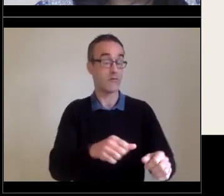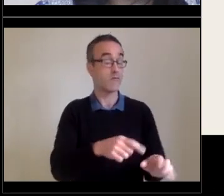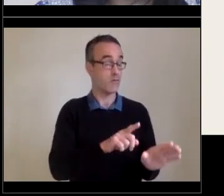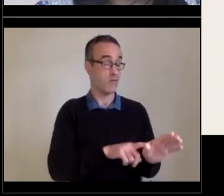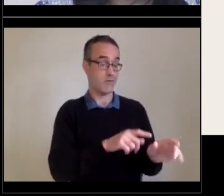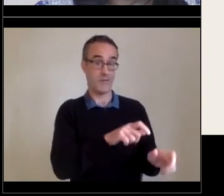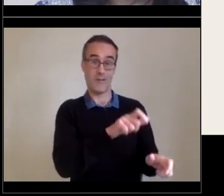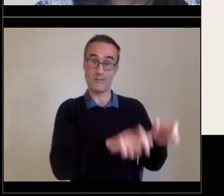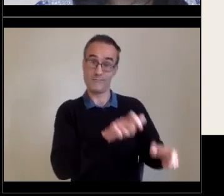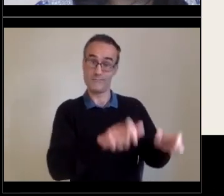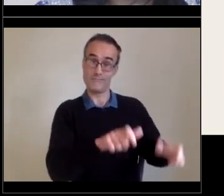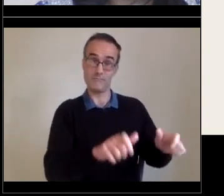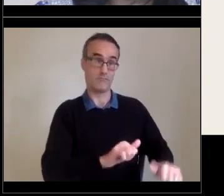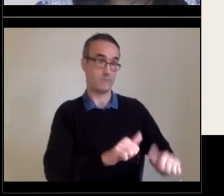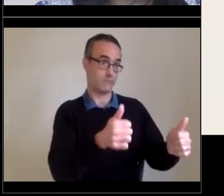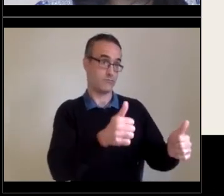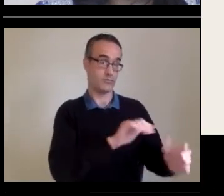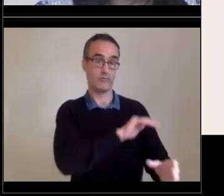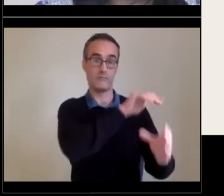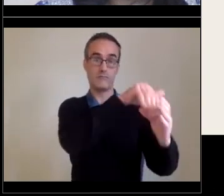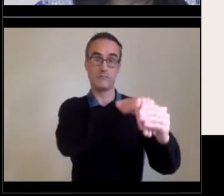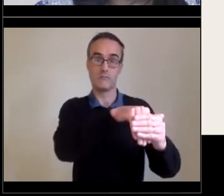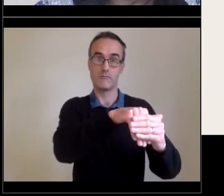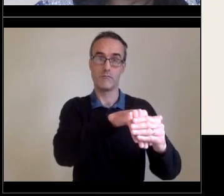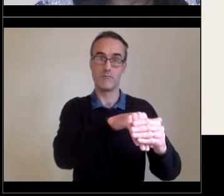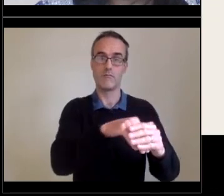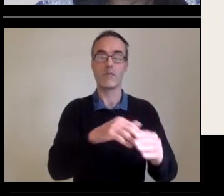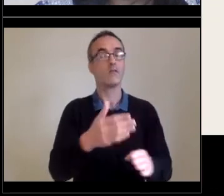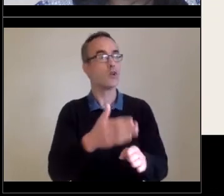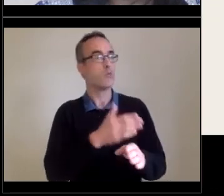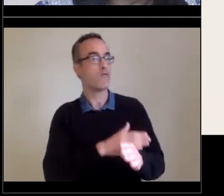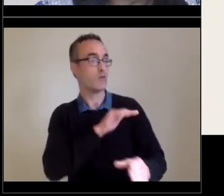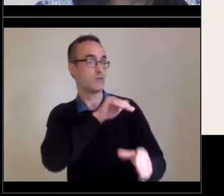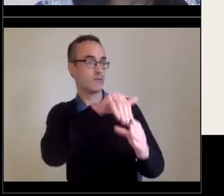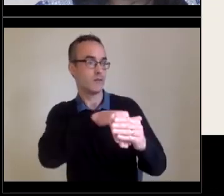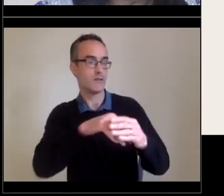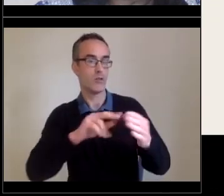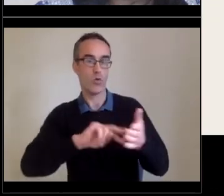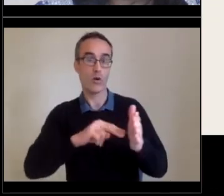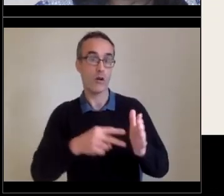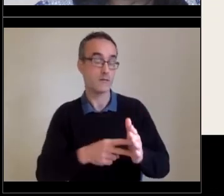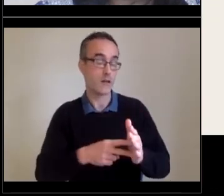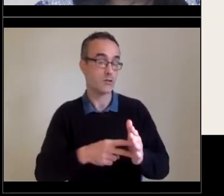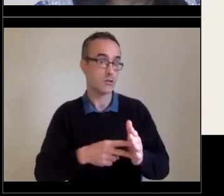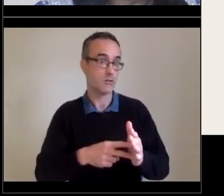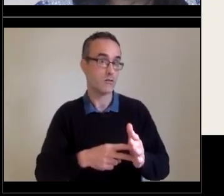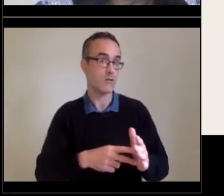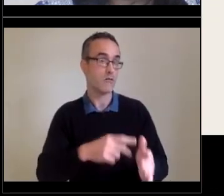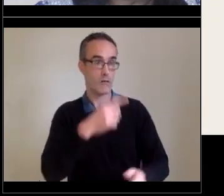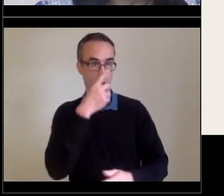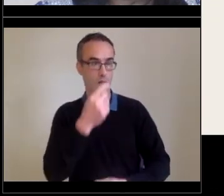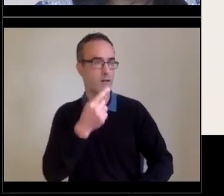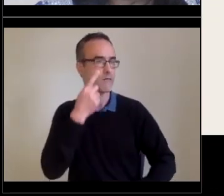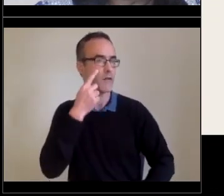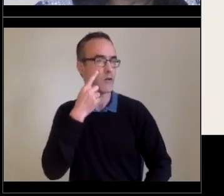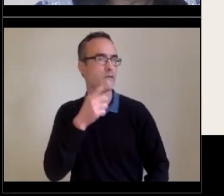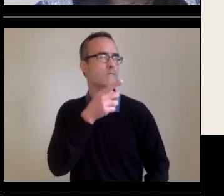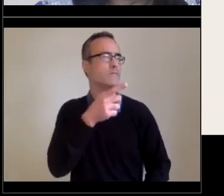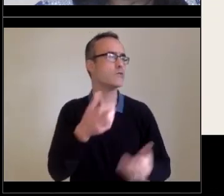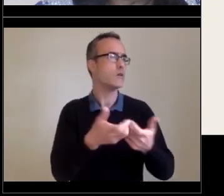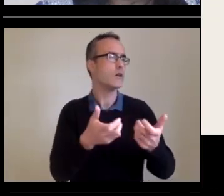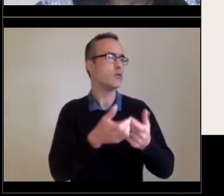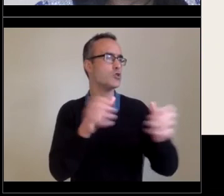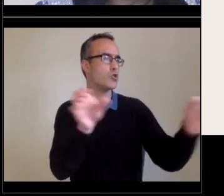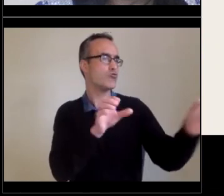organisation look like a place that good people would want to go to, or actually are you not drawing in the best talent because you don't look diverse, you don't